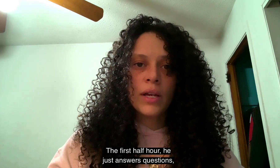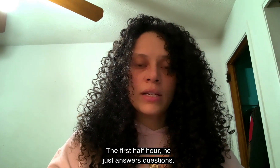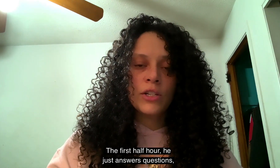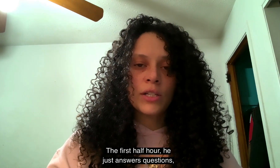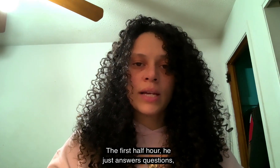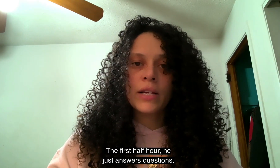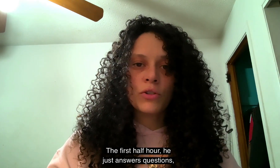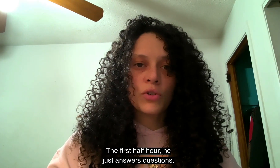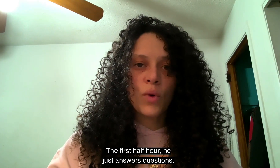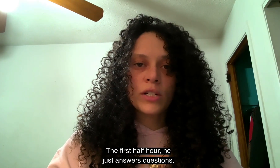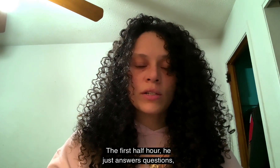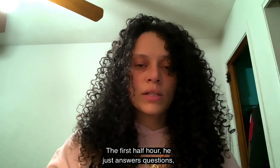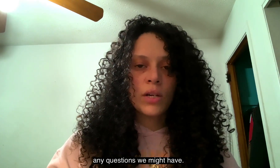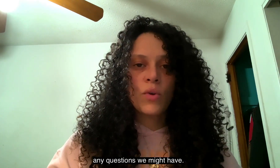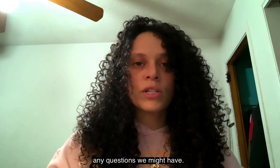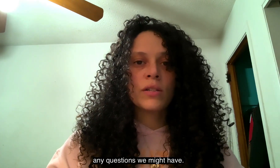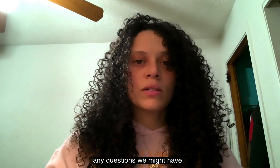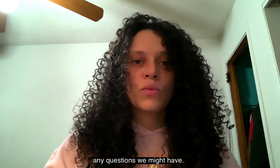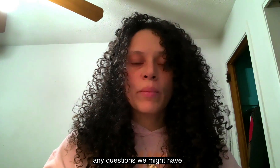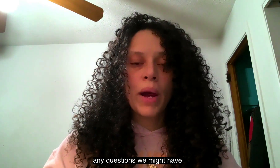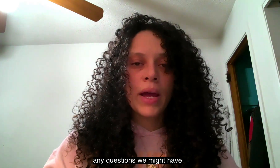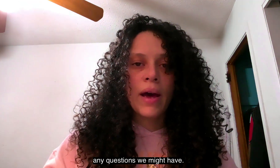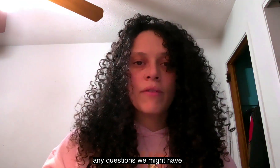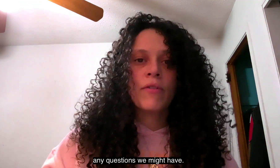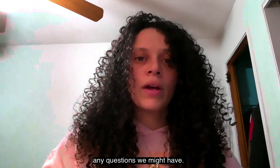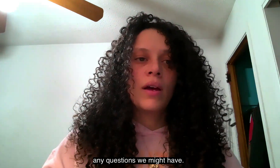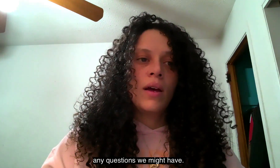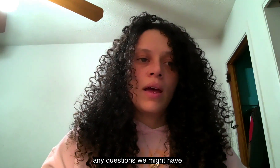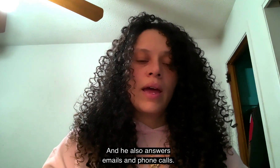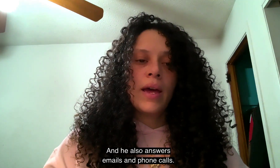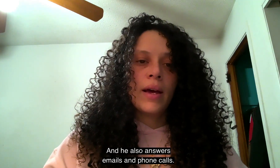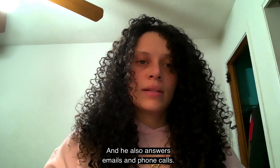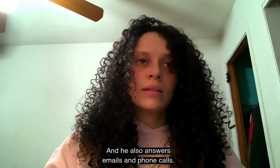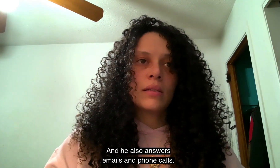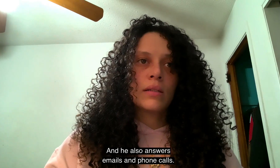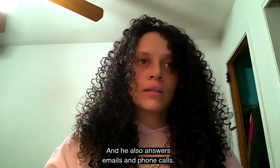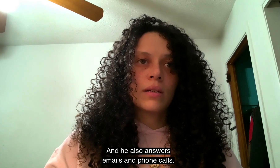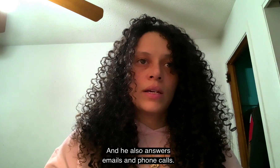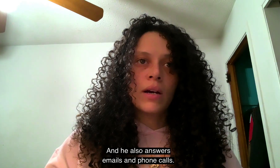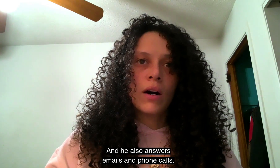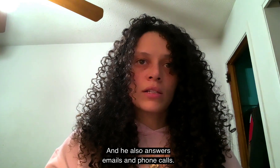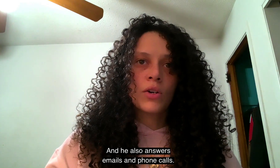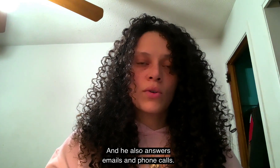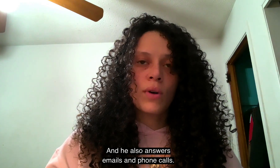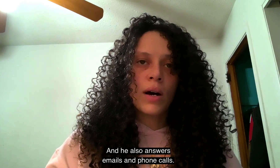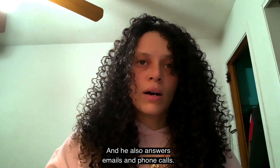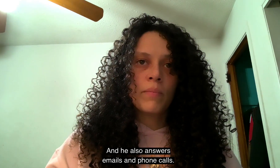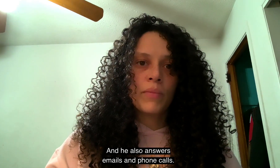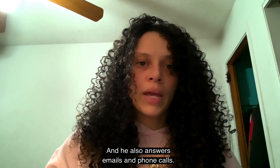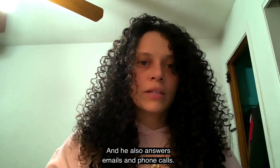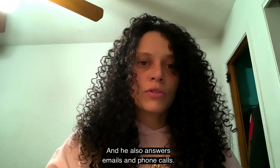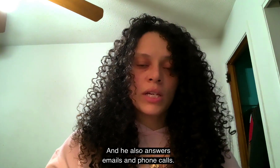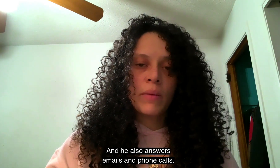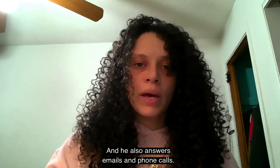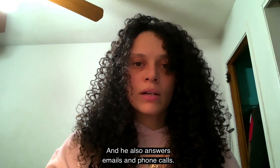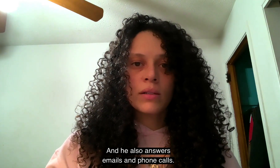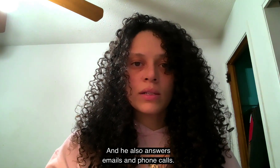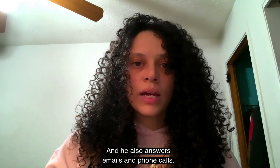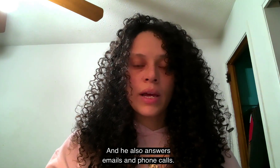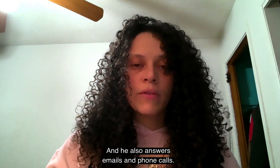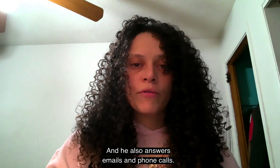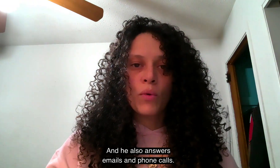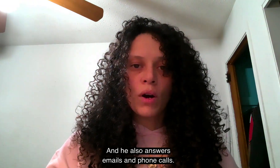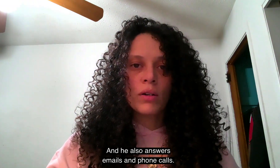hour, he just answers questions, any questions we might have. And he also answers